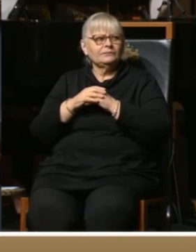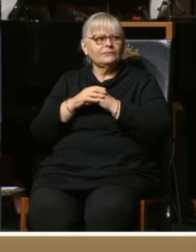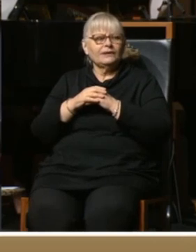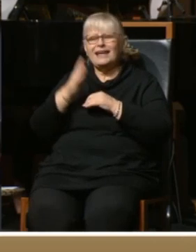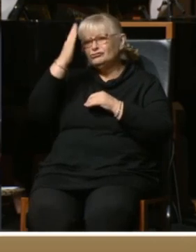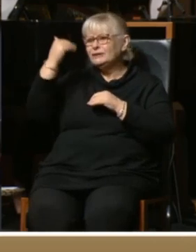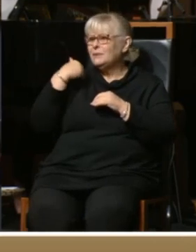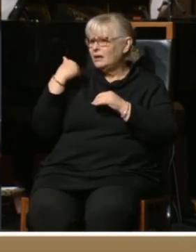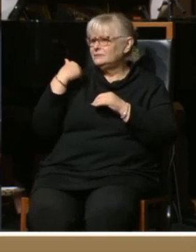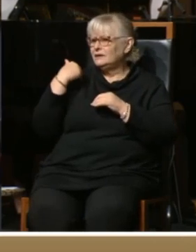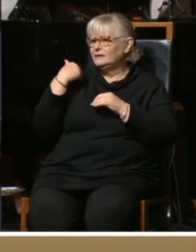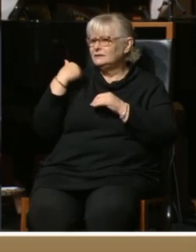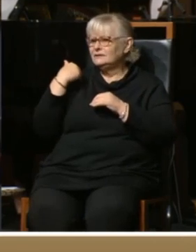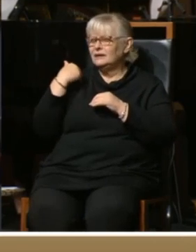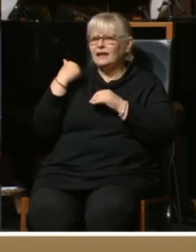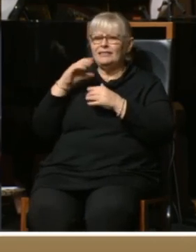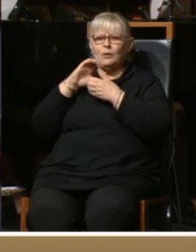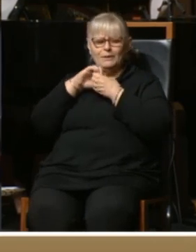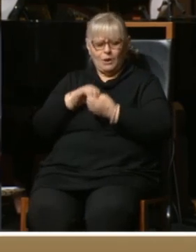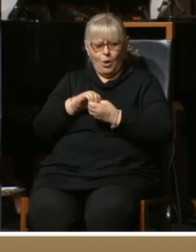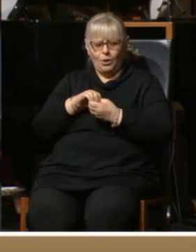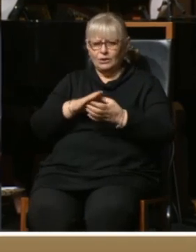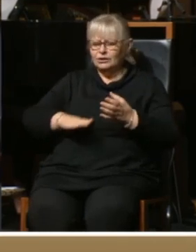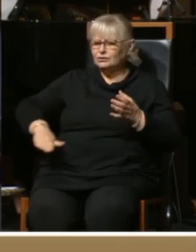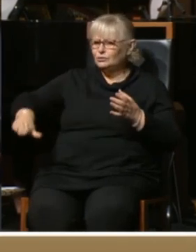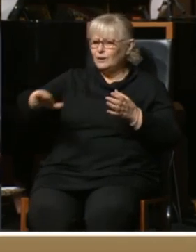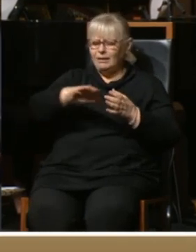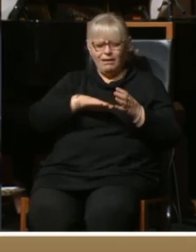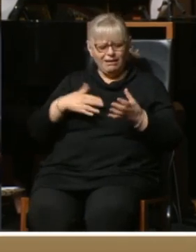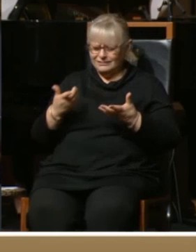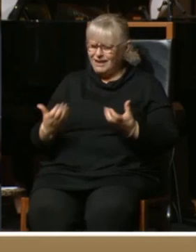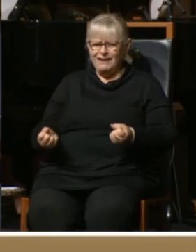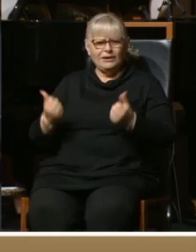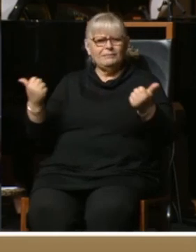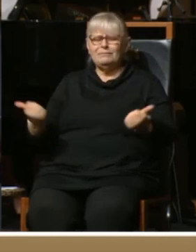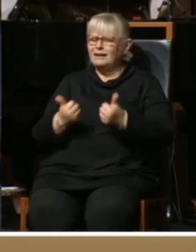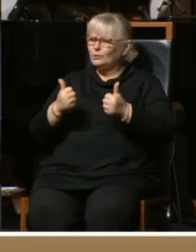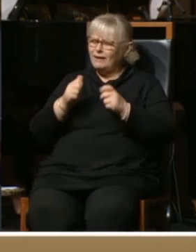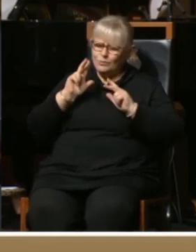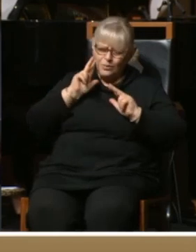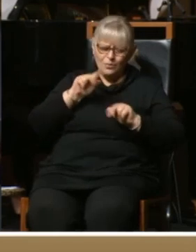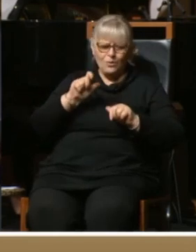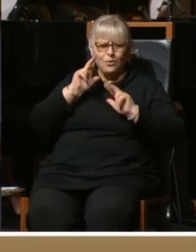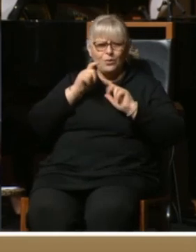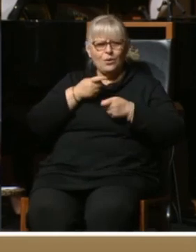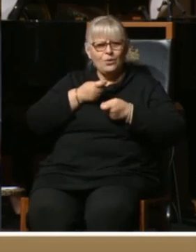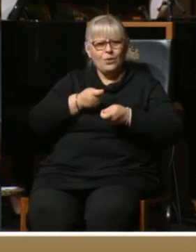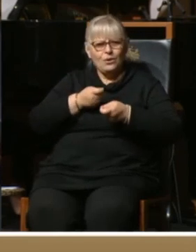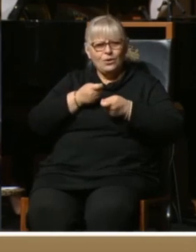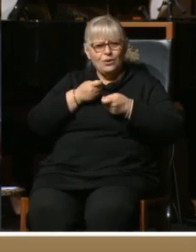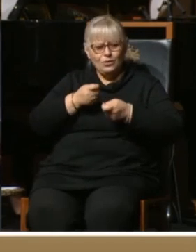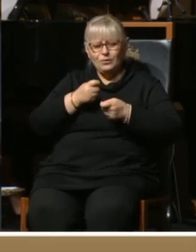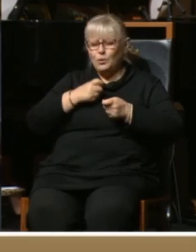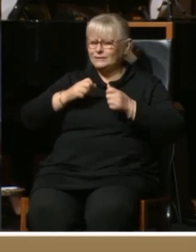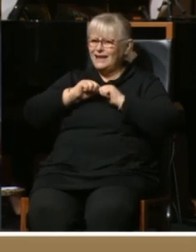Remind us that we belong to a land of plenty that must be nurtured as our common